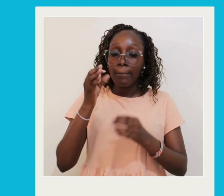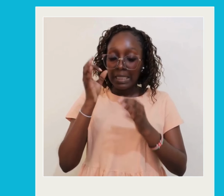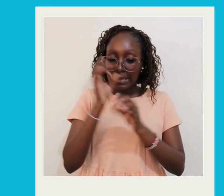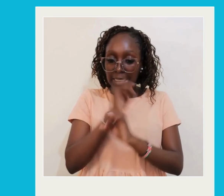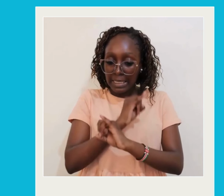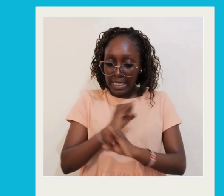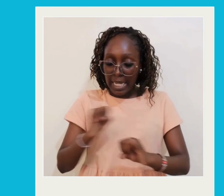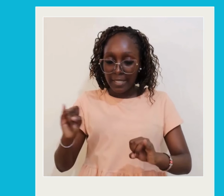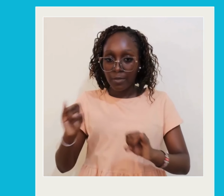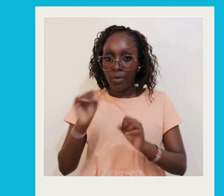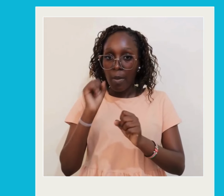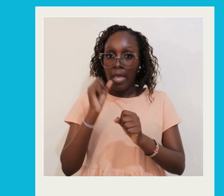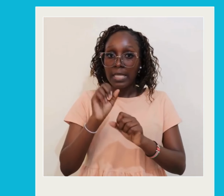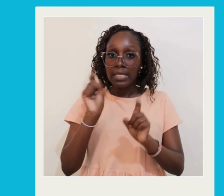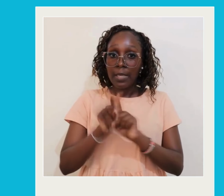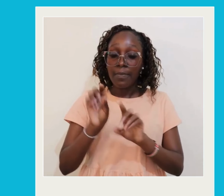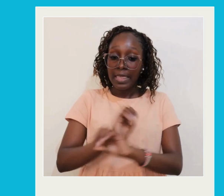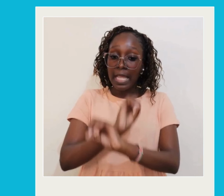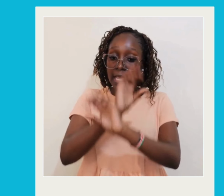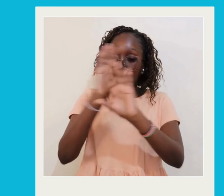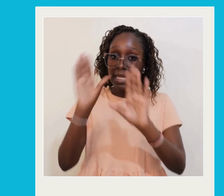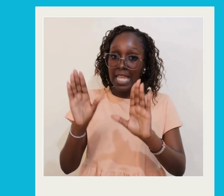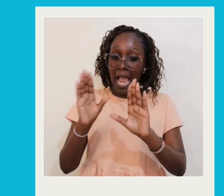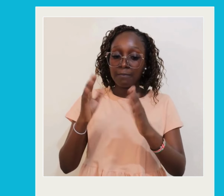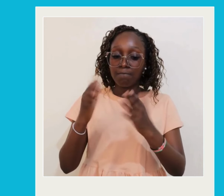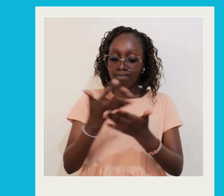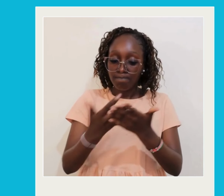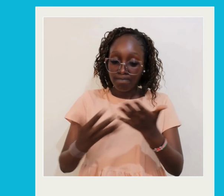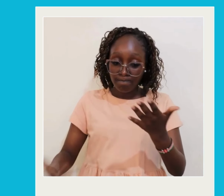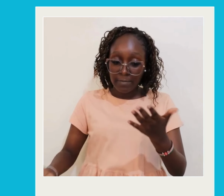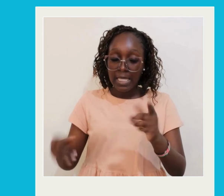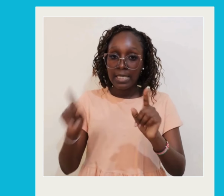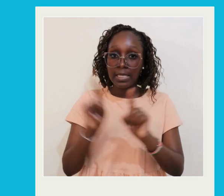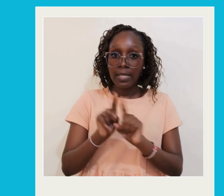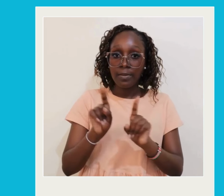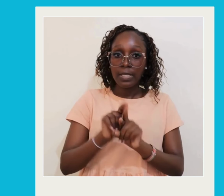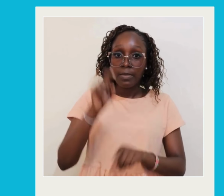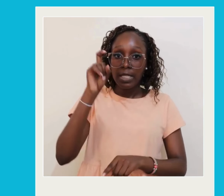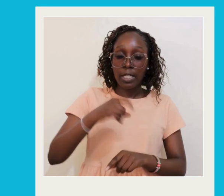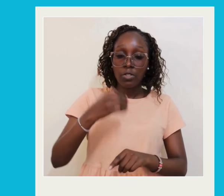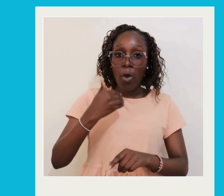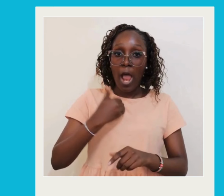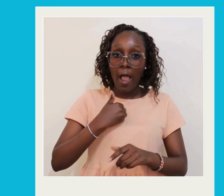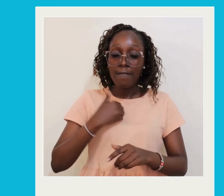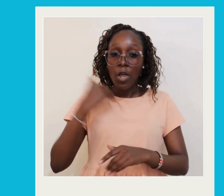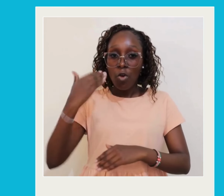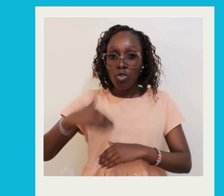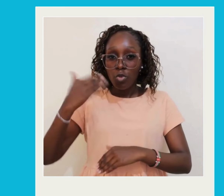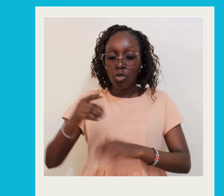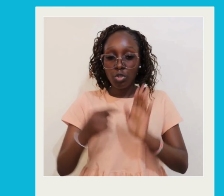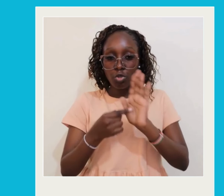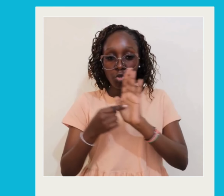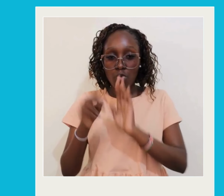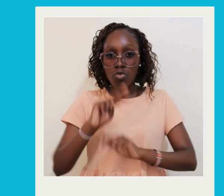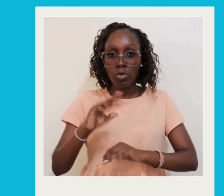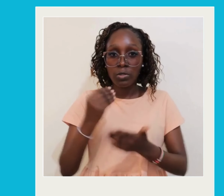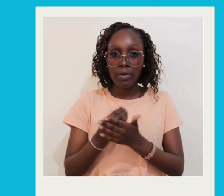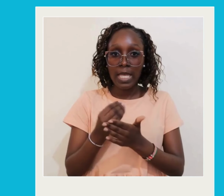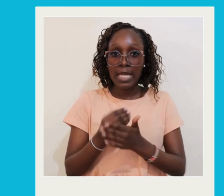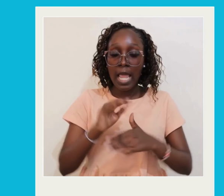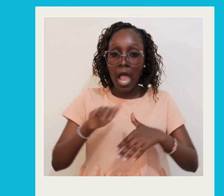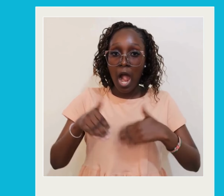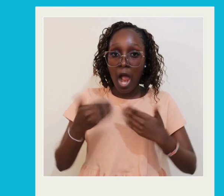for intended purposes. It requires maintenance of proper accounting records and reports